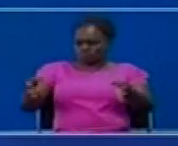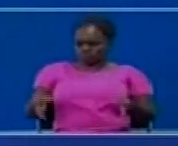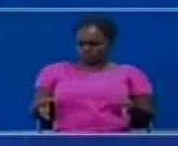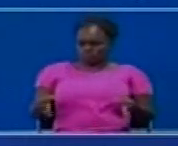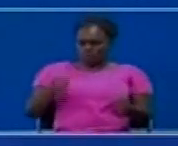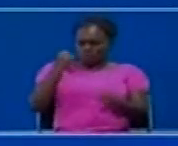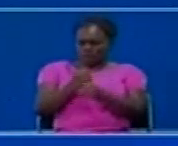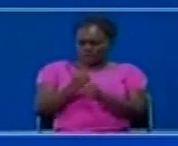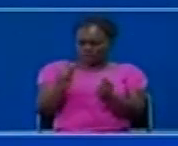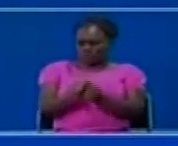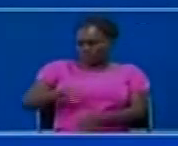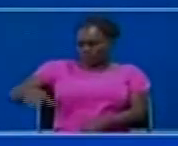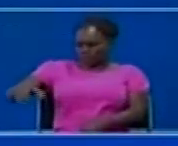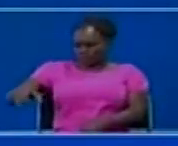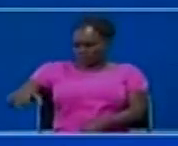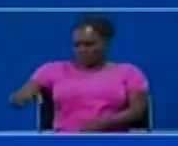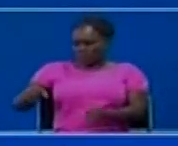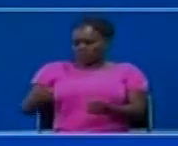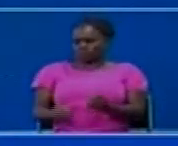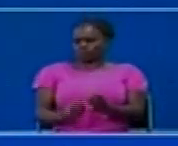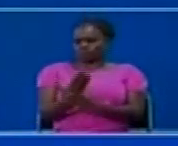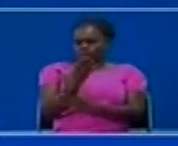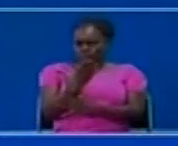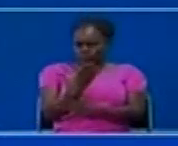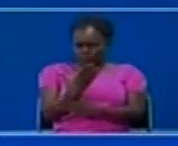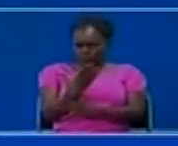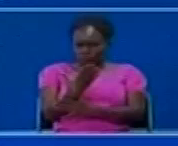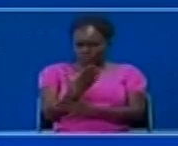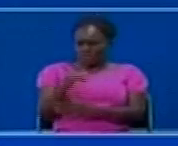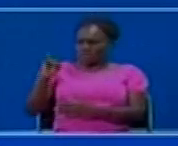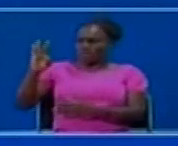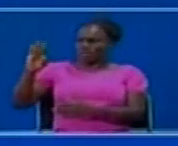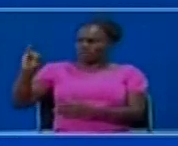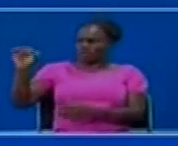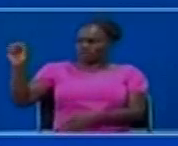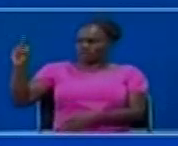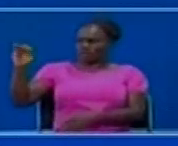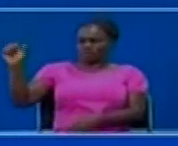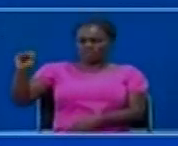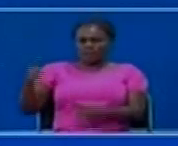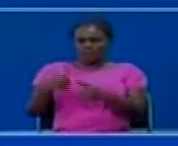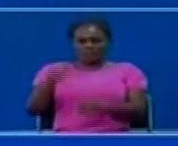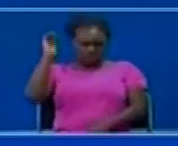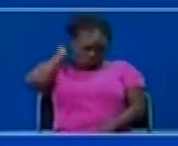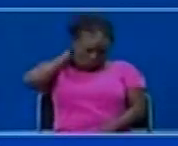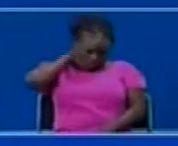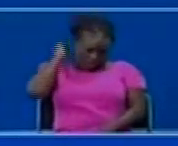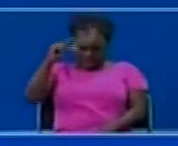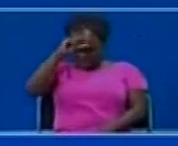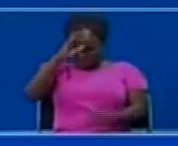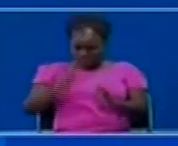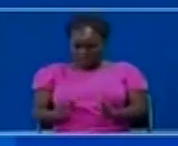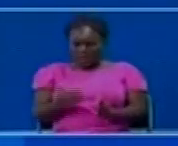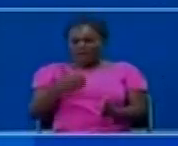operated by the county government have been created in the IFMIS system, yet the Muranga government operates